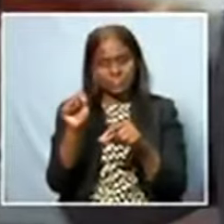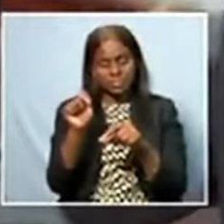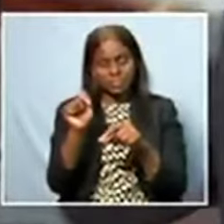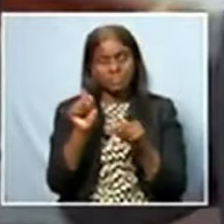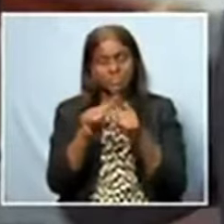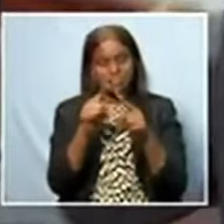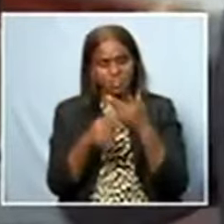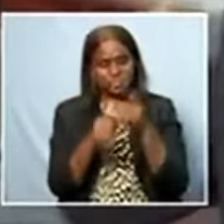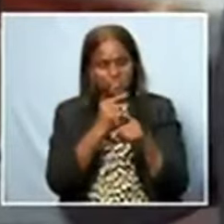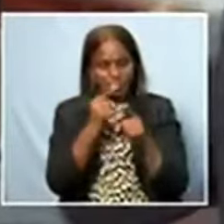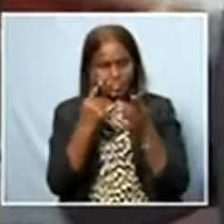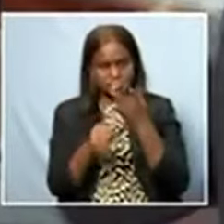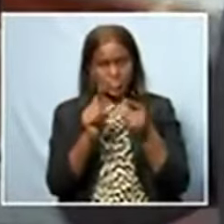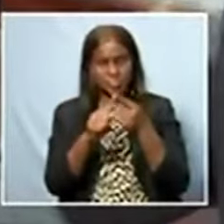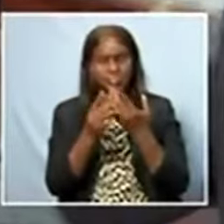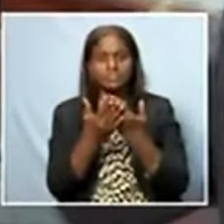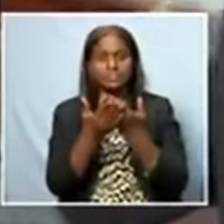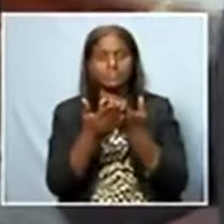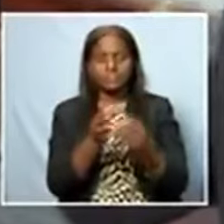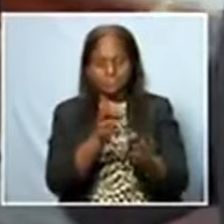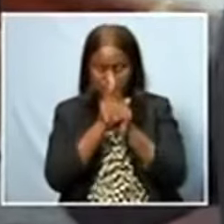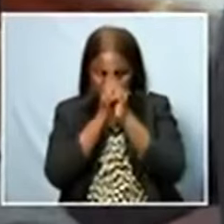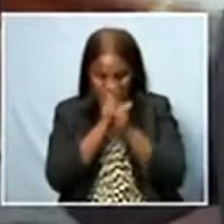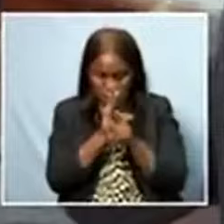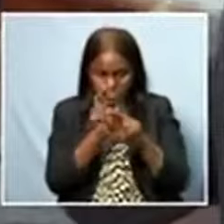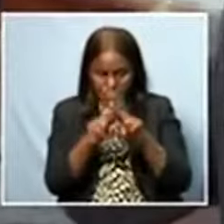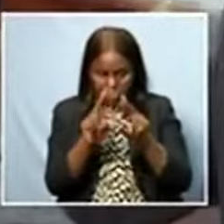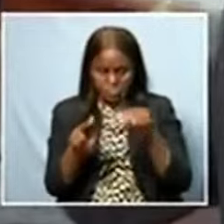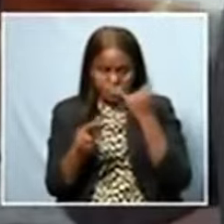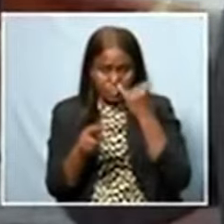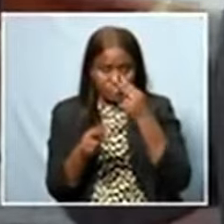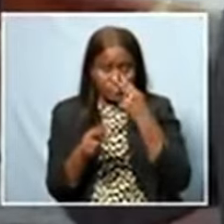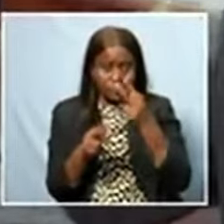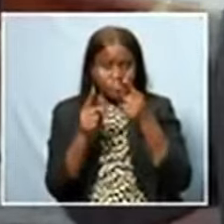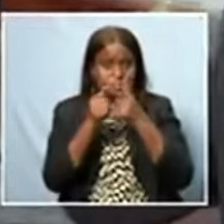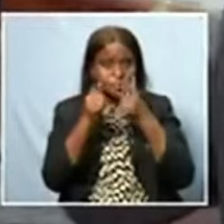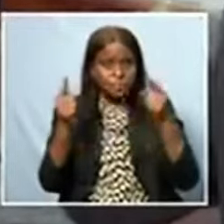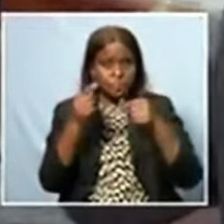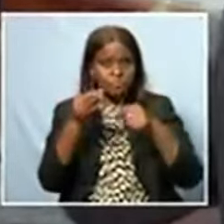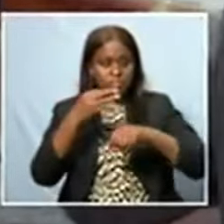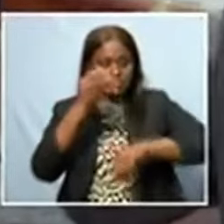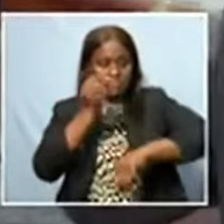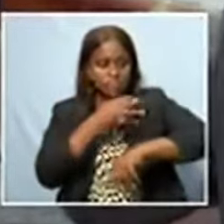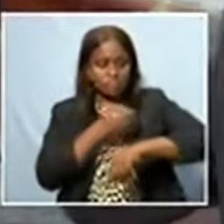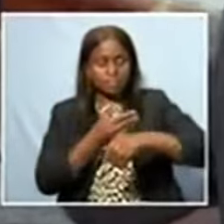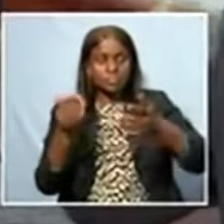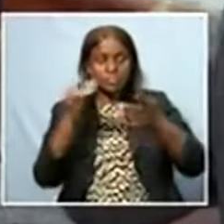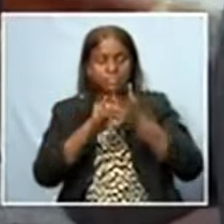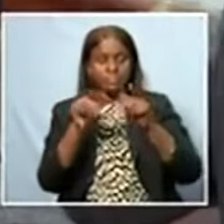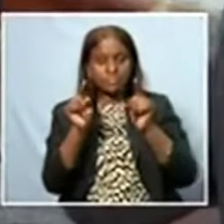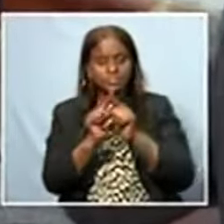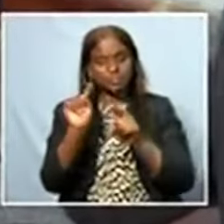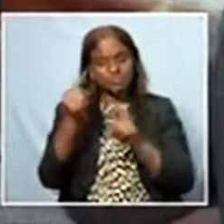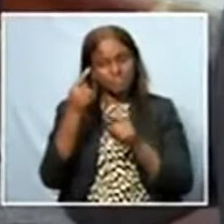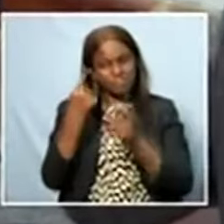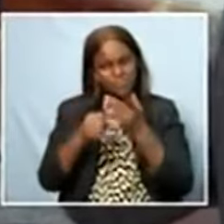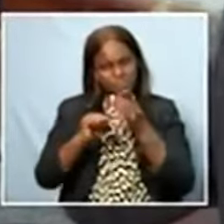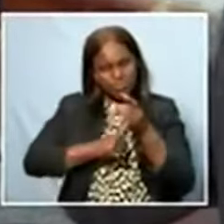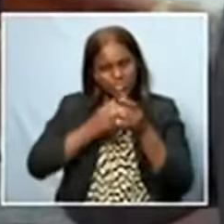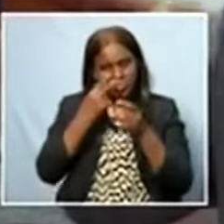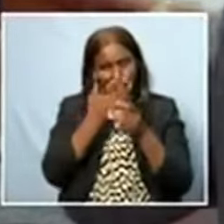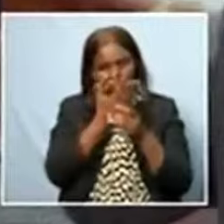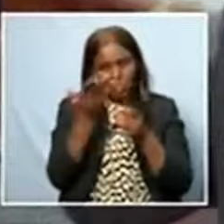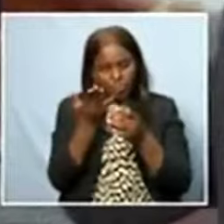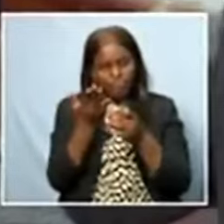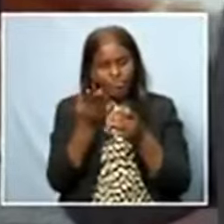But just to submit, Honorable Chair, that when you look at the magnitude of the investment, again, it's the first that we are seeing. The